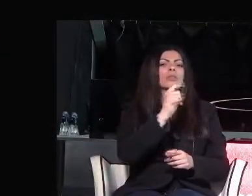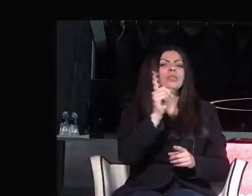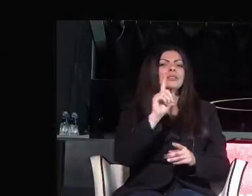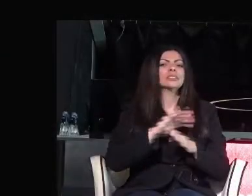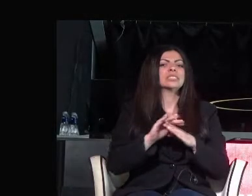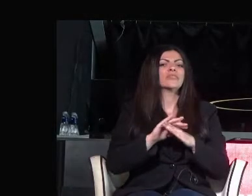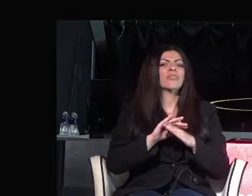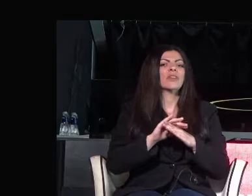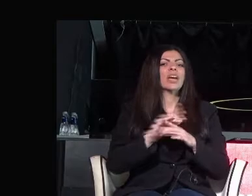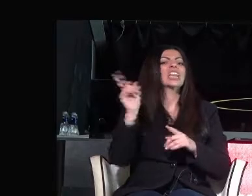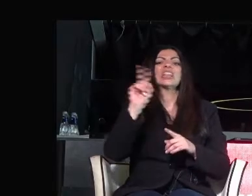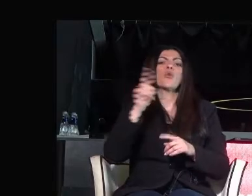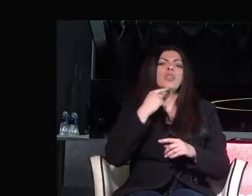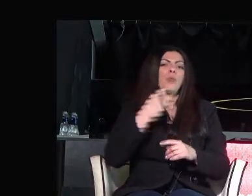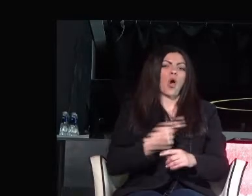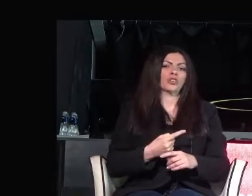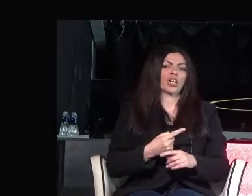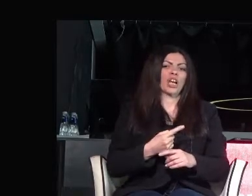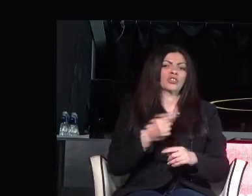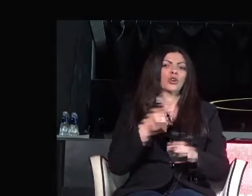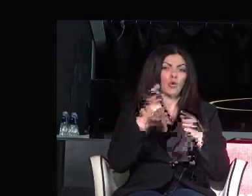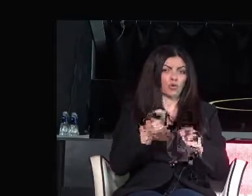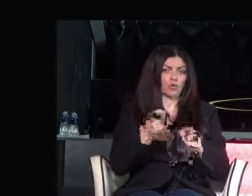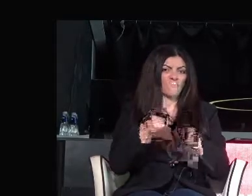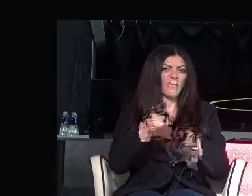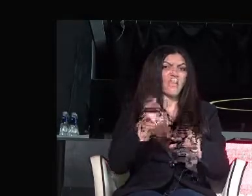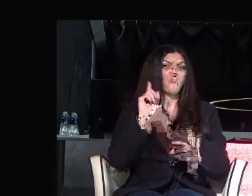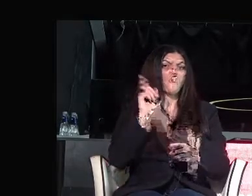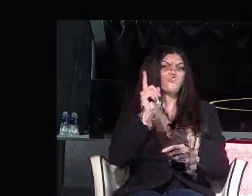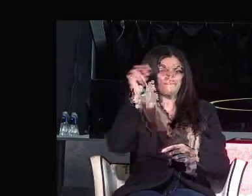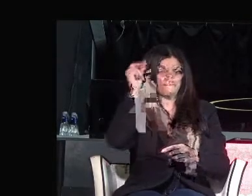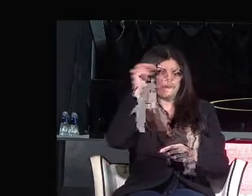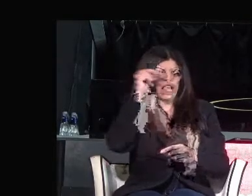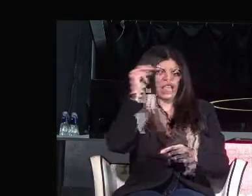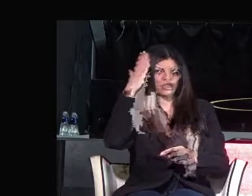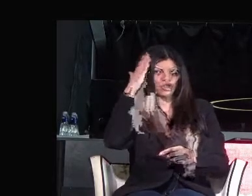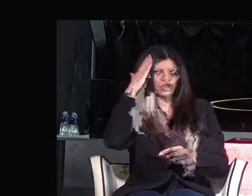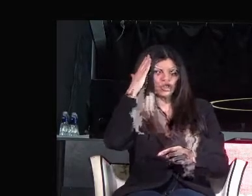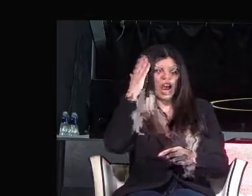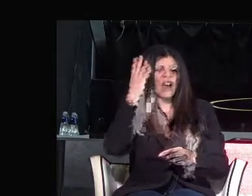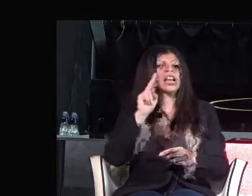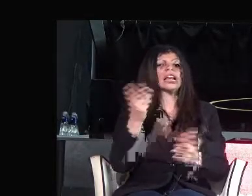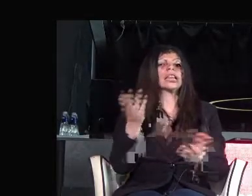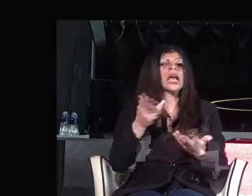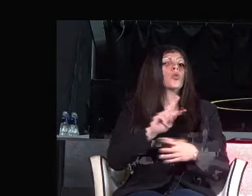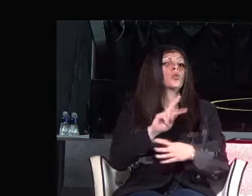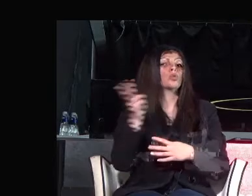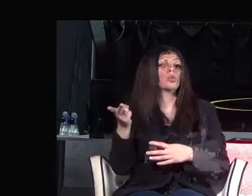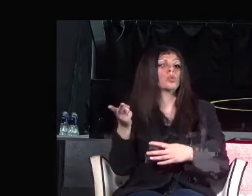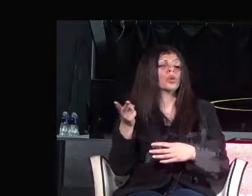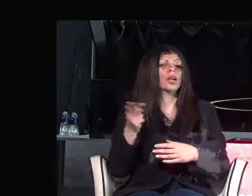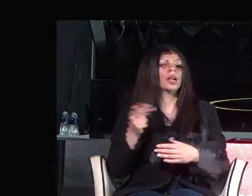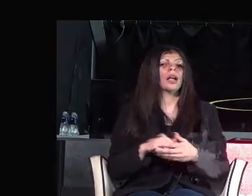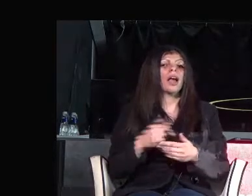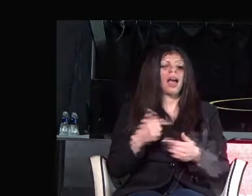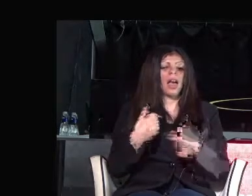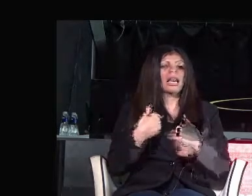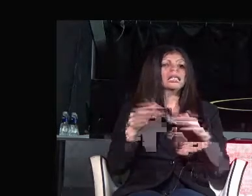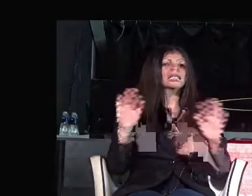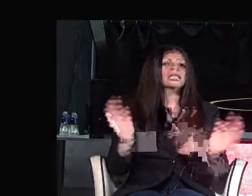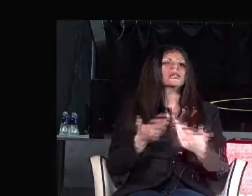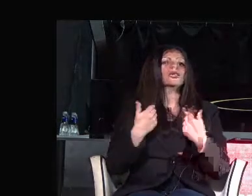So it all started my research and the idea why I was so intrigued in the story